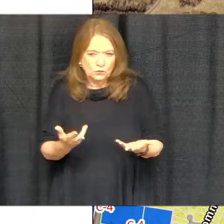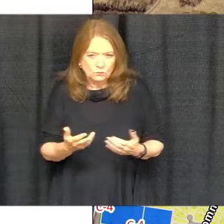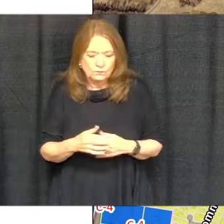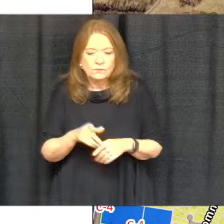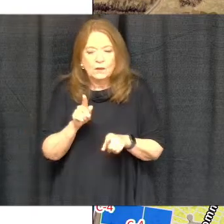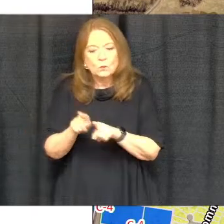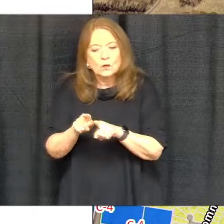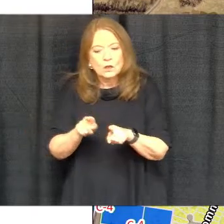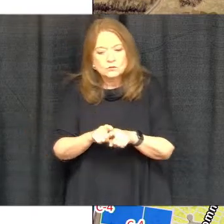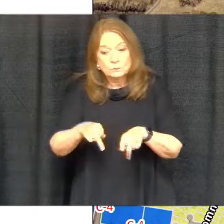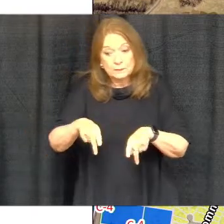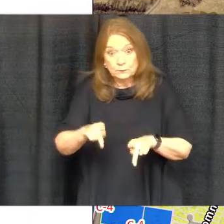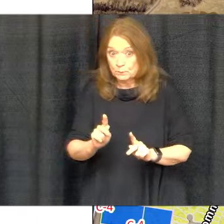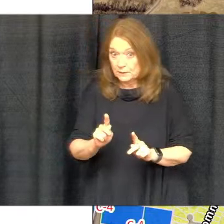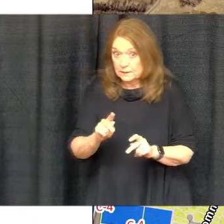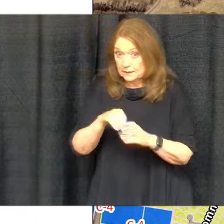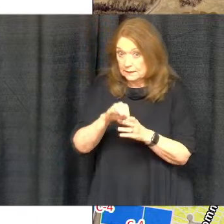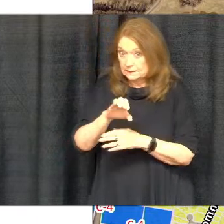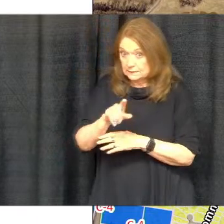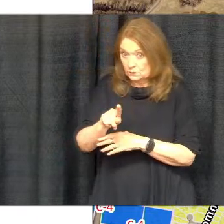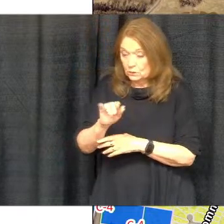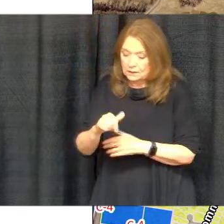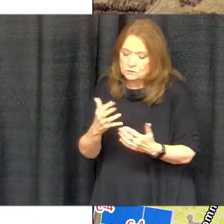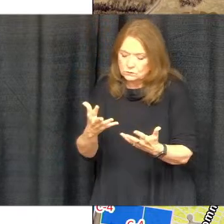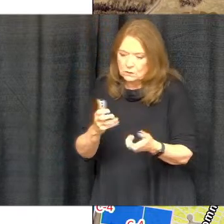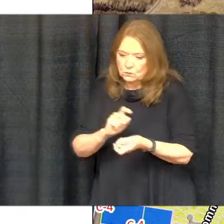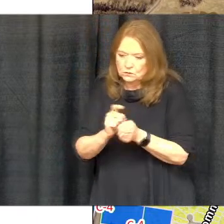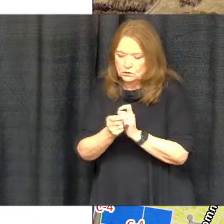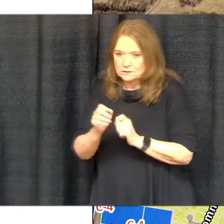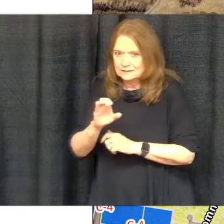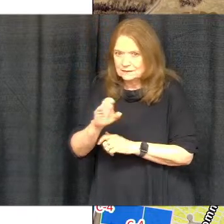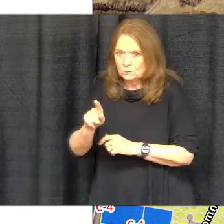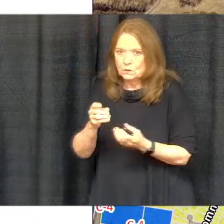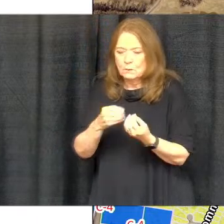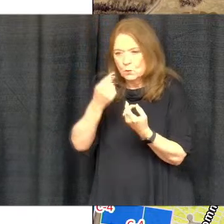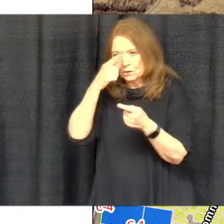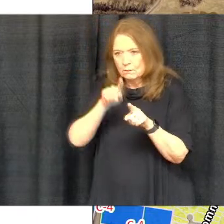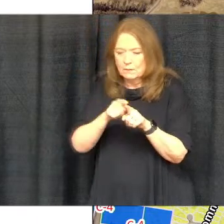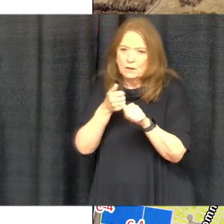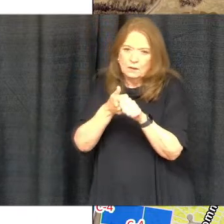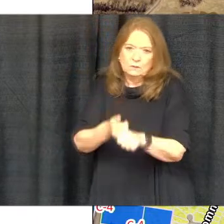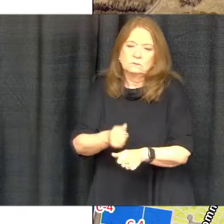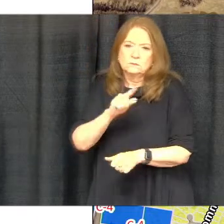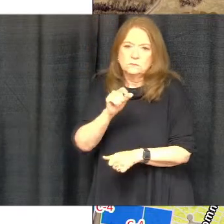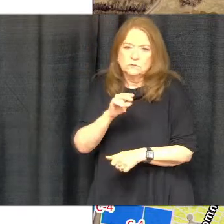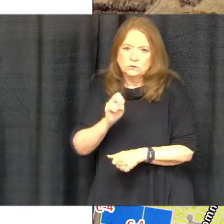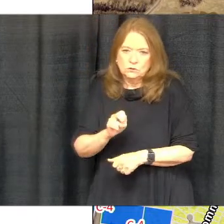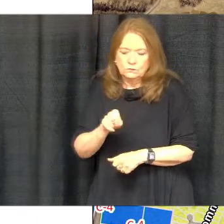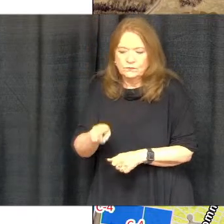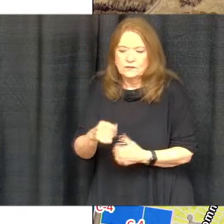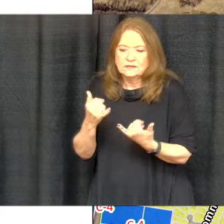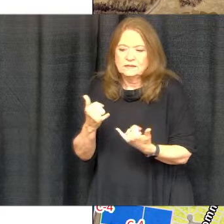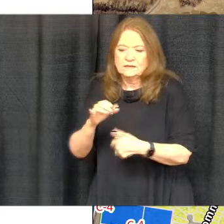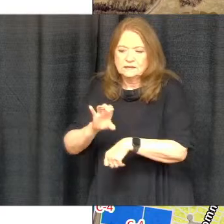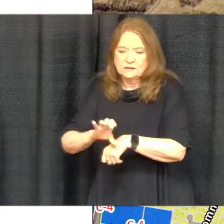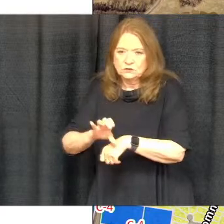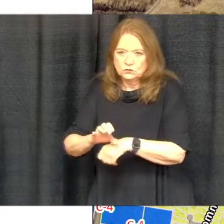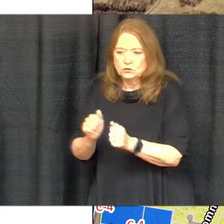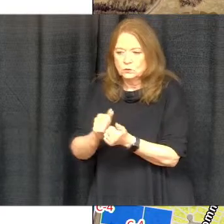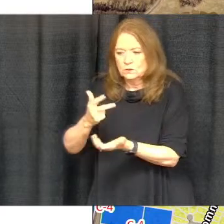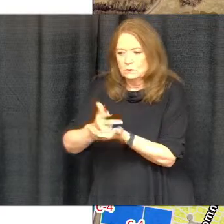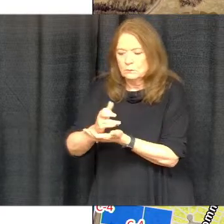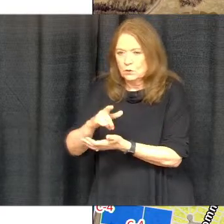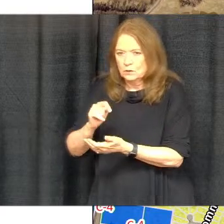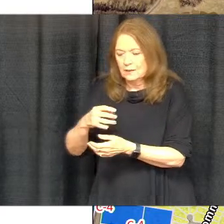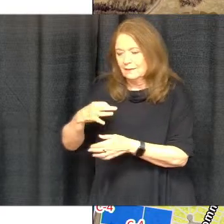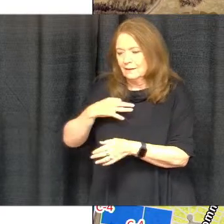would also be permitted in C1, which is what they're intending to go to a more compliant zone. It's an existing church facility with parking lot, and the